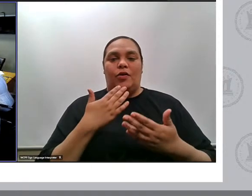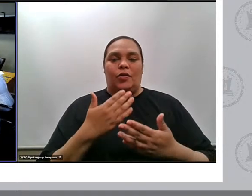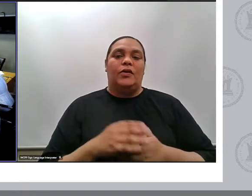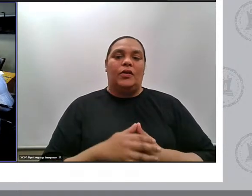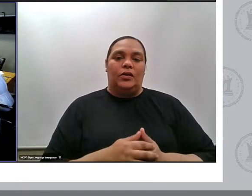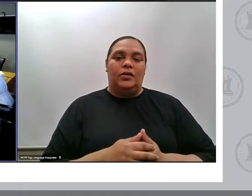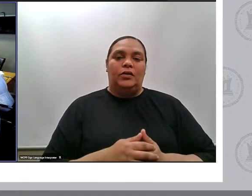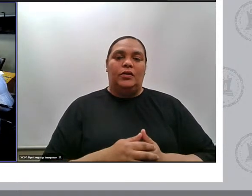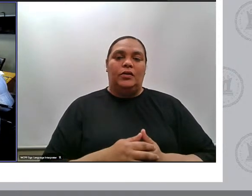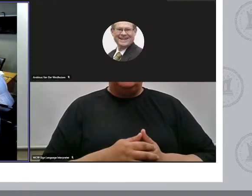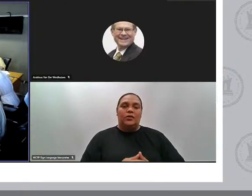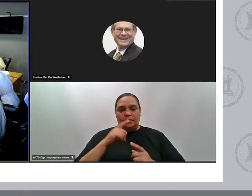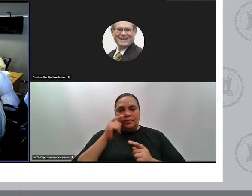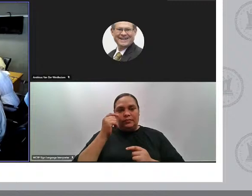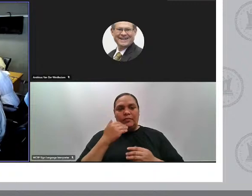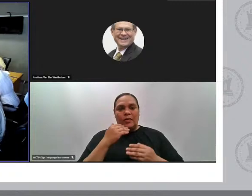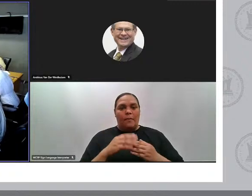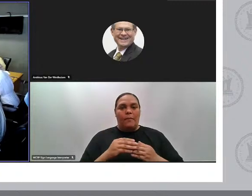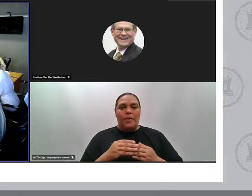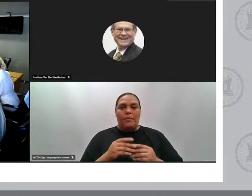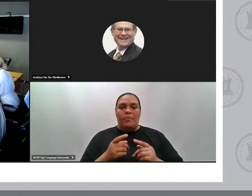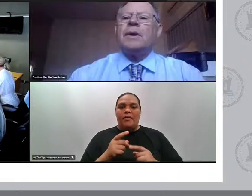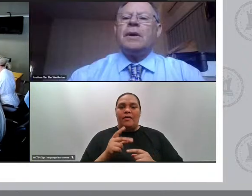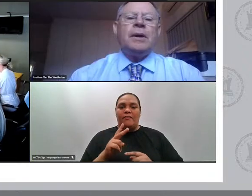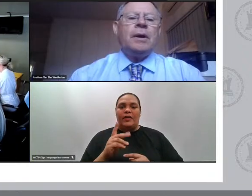Member. I recognize Member van der Westhuizen.